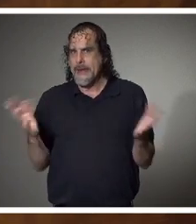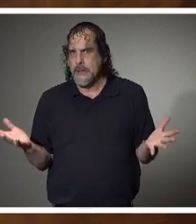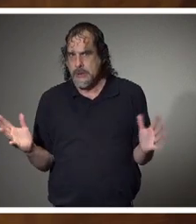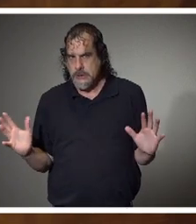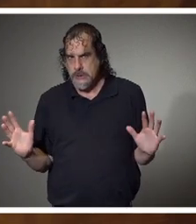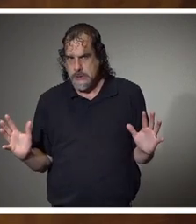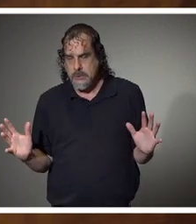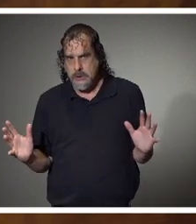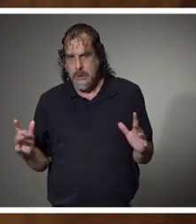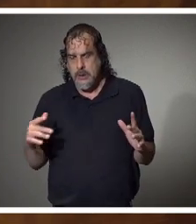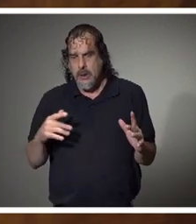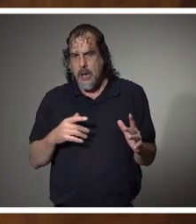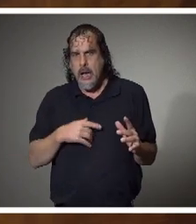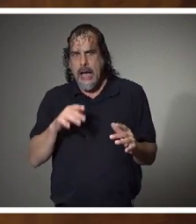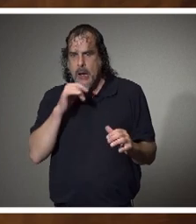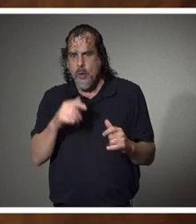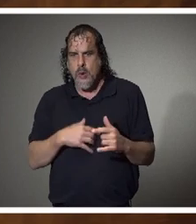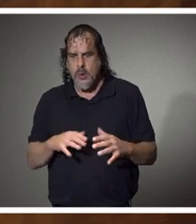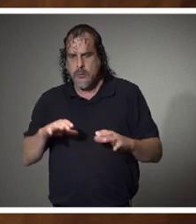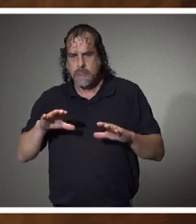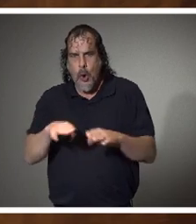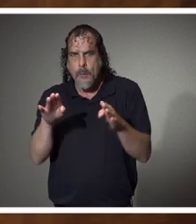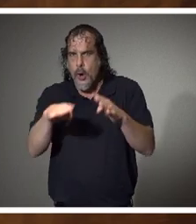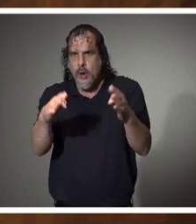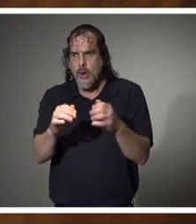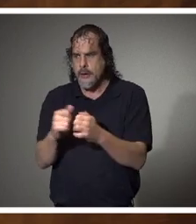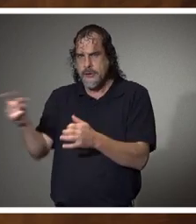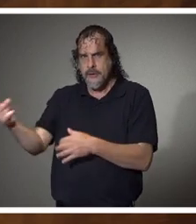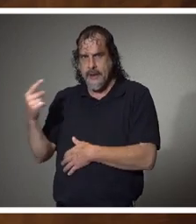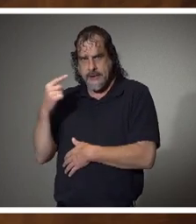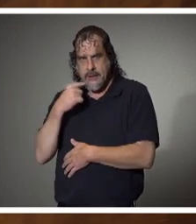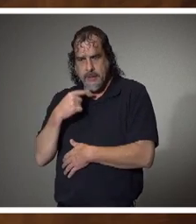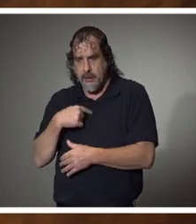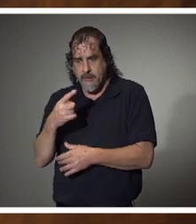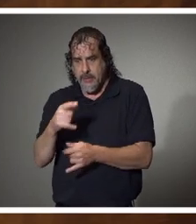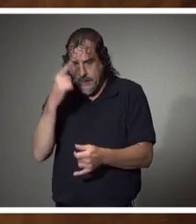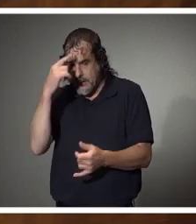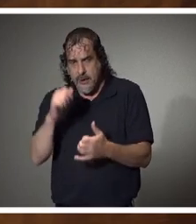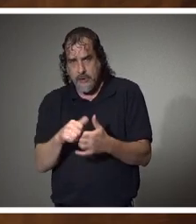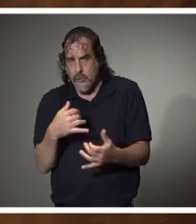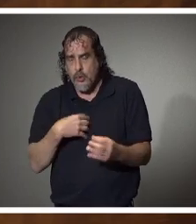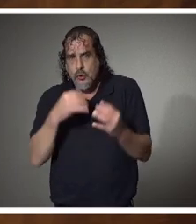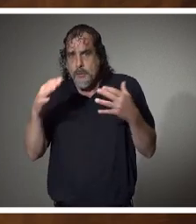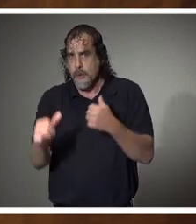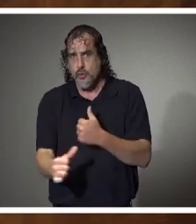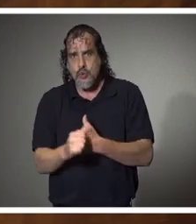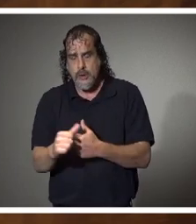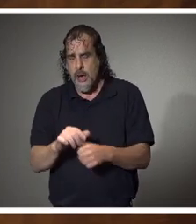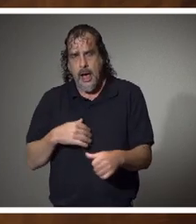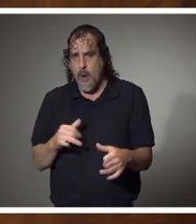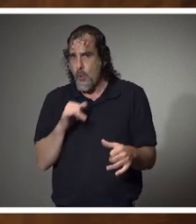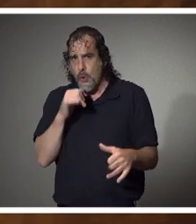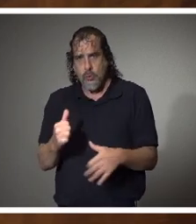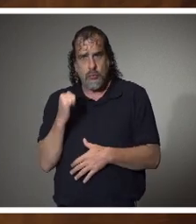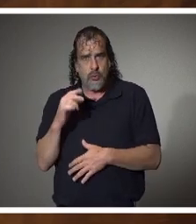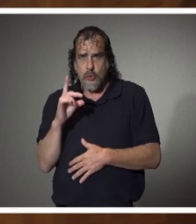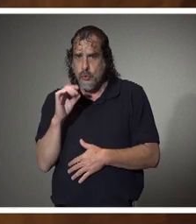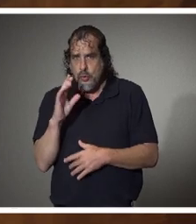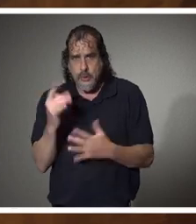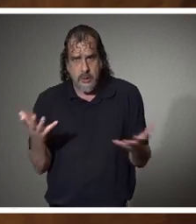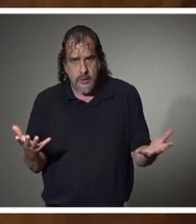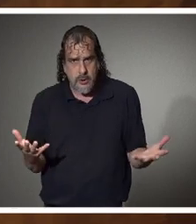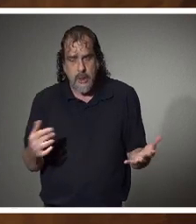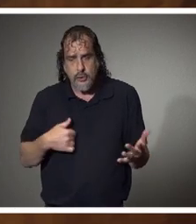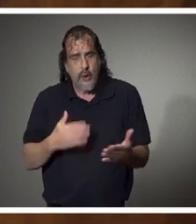won't take any action that our health experts tell me creates unreasonable risk. So there are still some categories